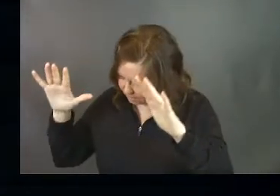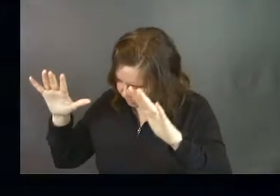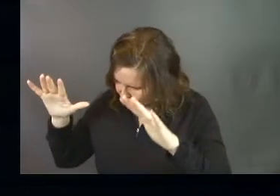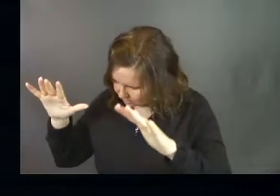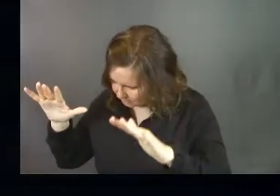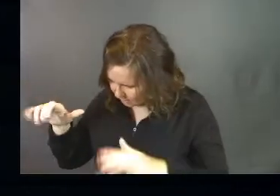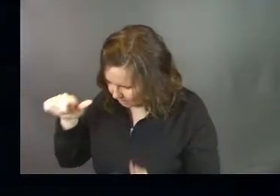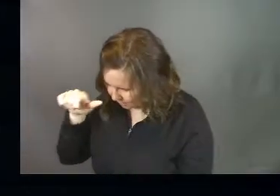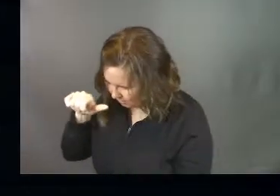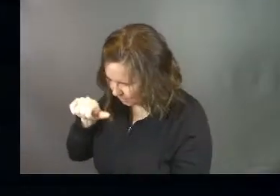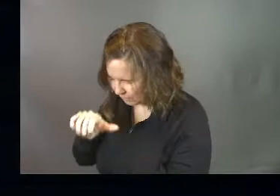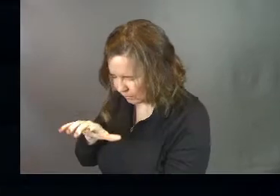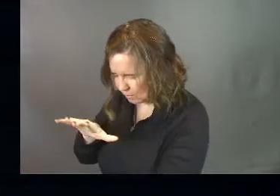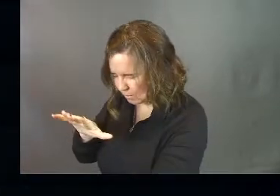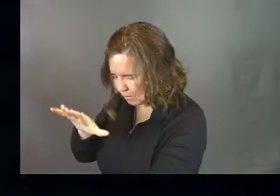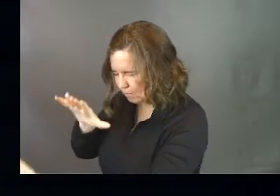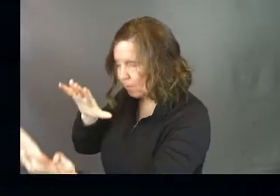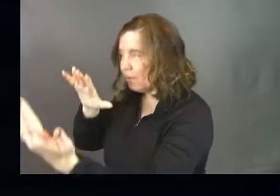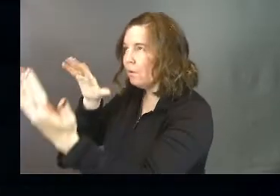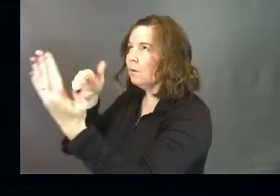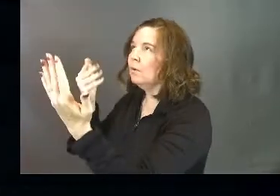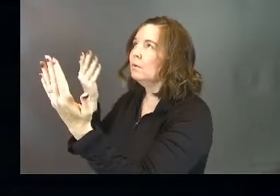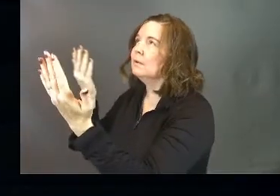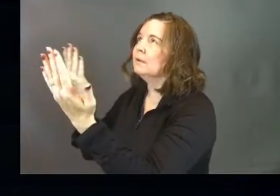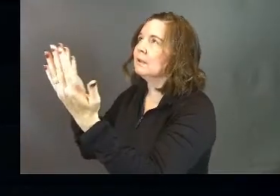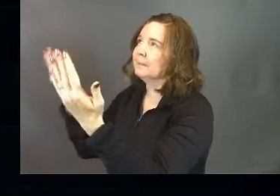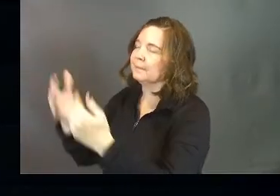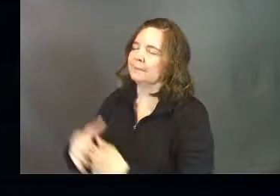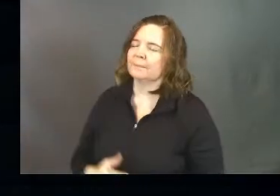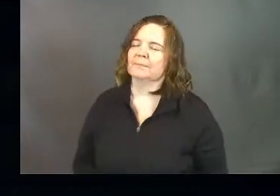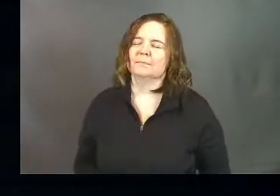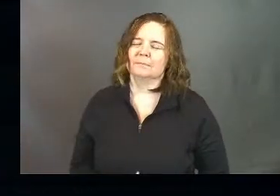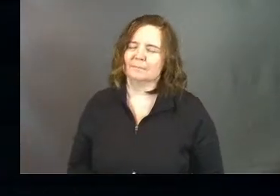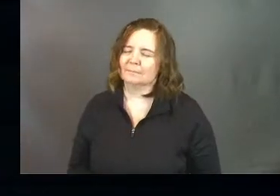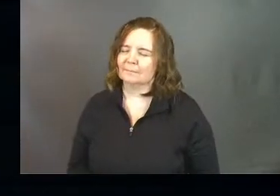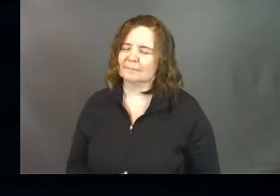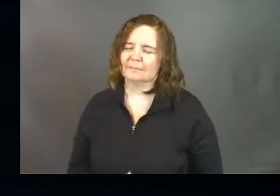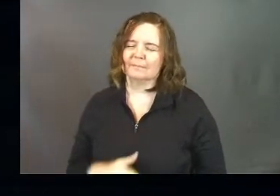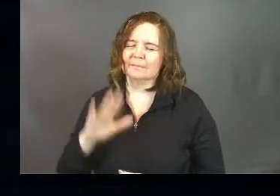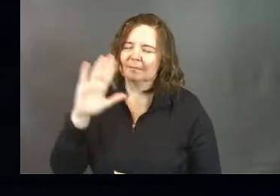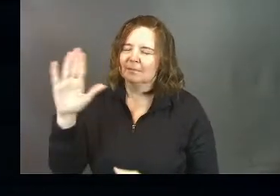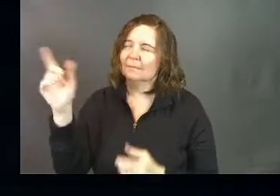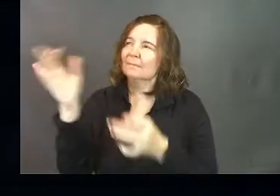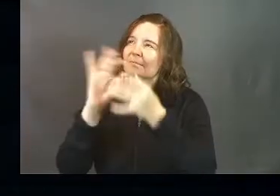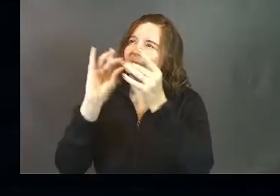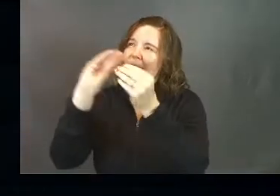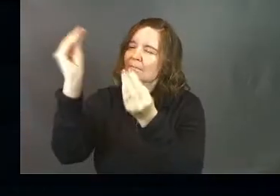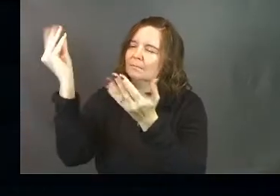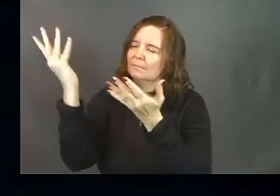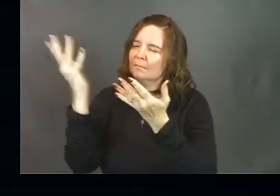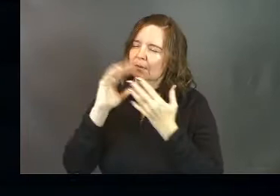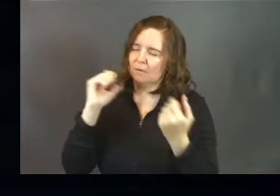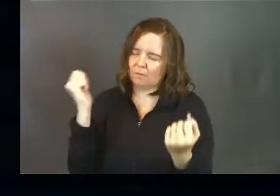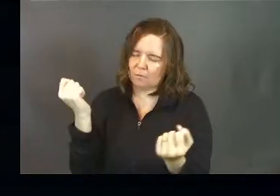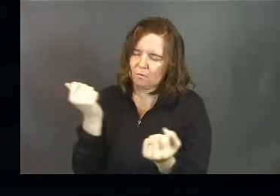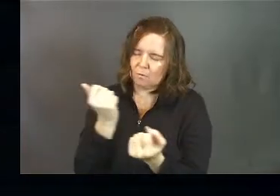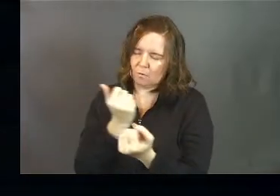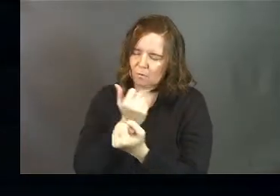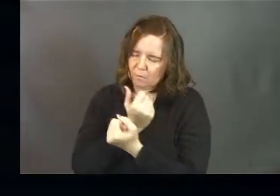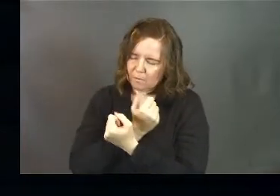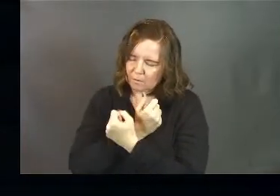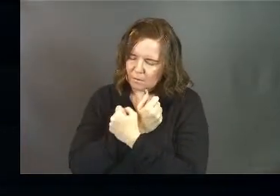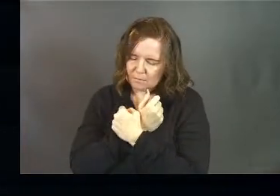Bow down before Him. His banner is